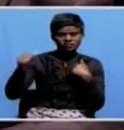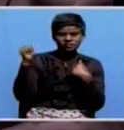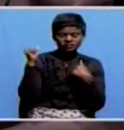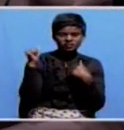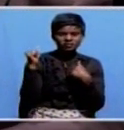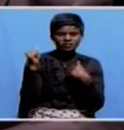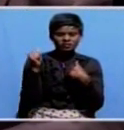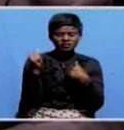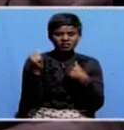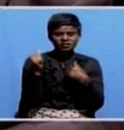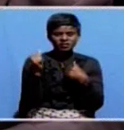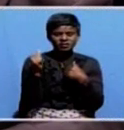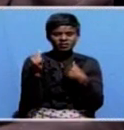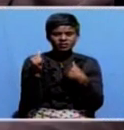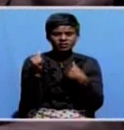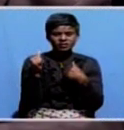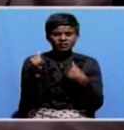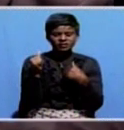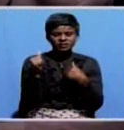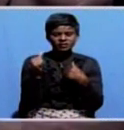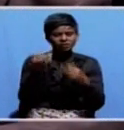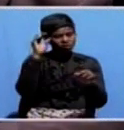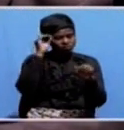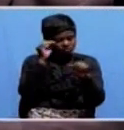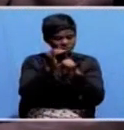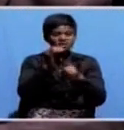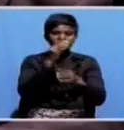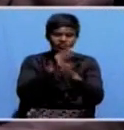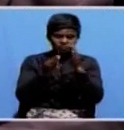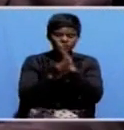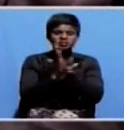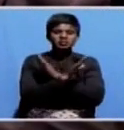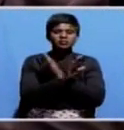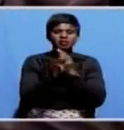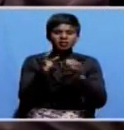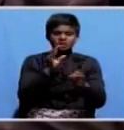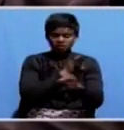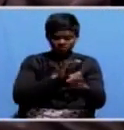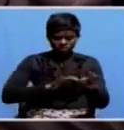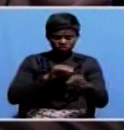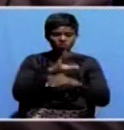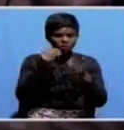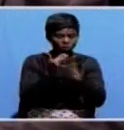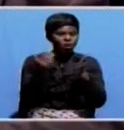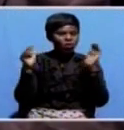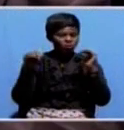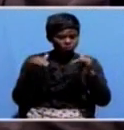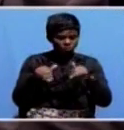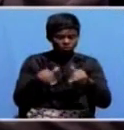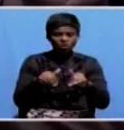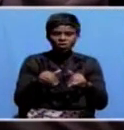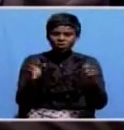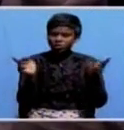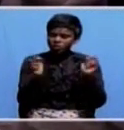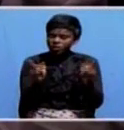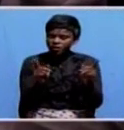build Zambia. If those companies, my dear brother, all of them had collapsed,